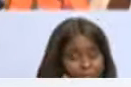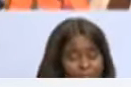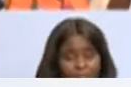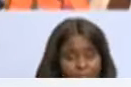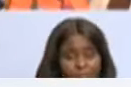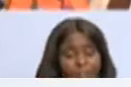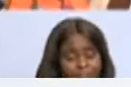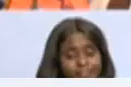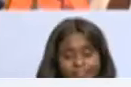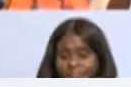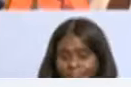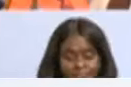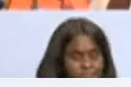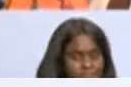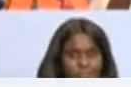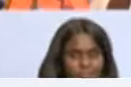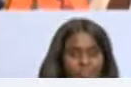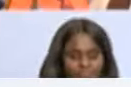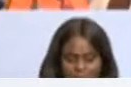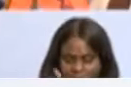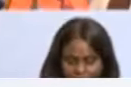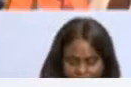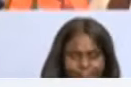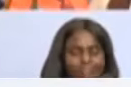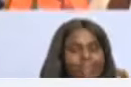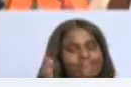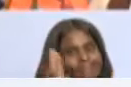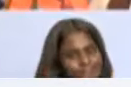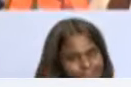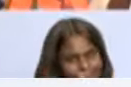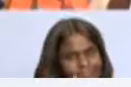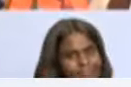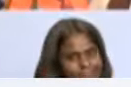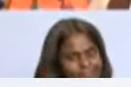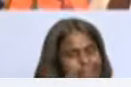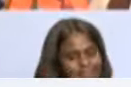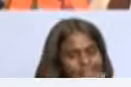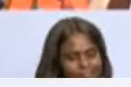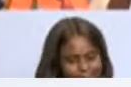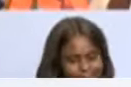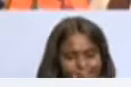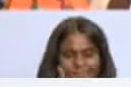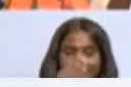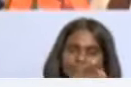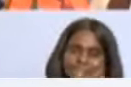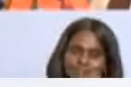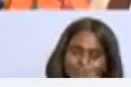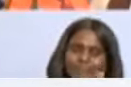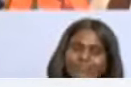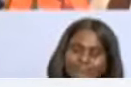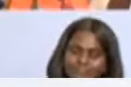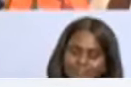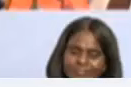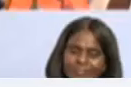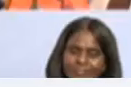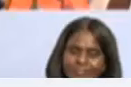beyond us. But let's maximize working together. Let us build a Zambia